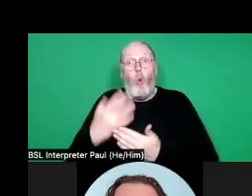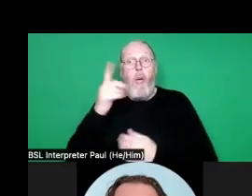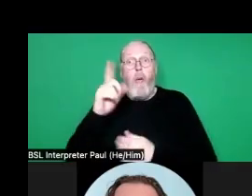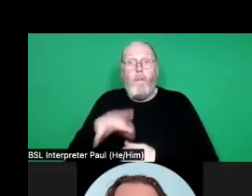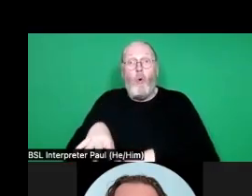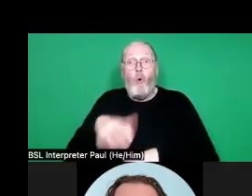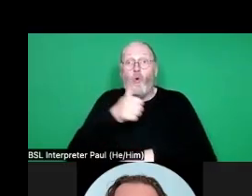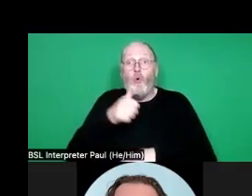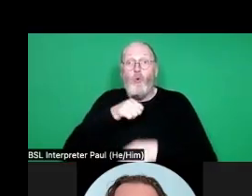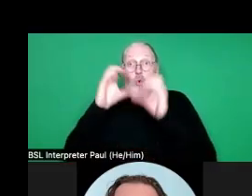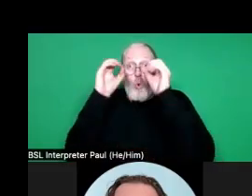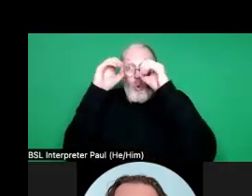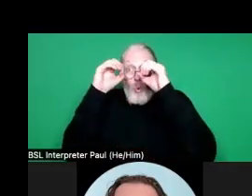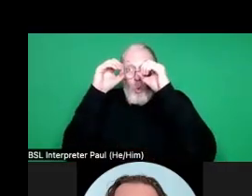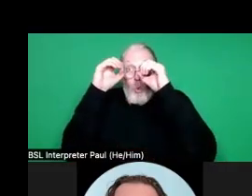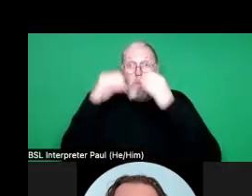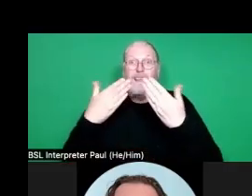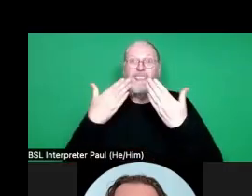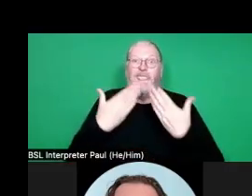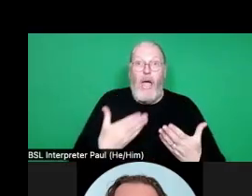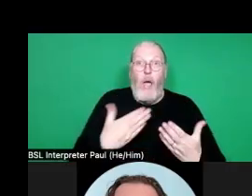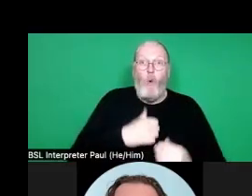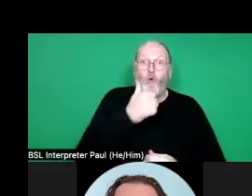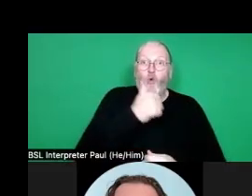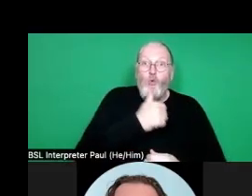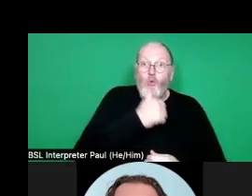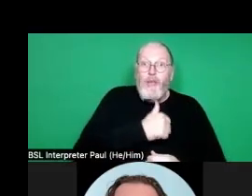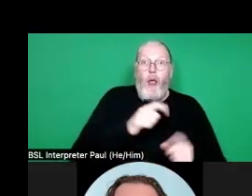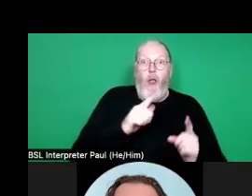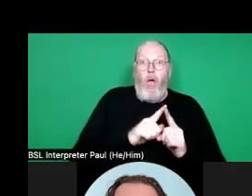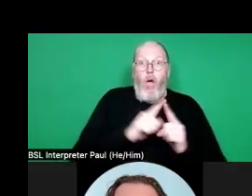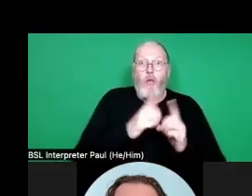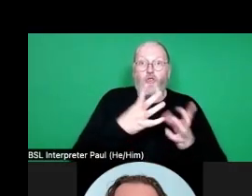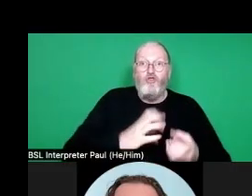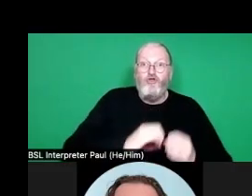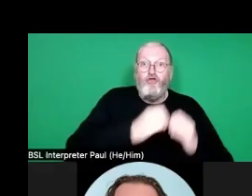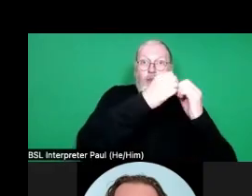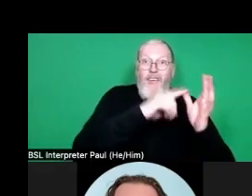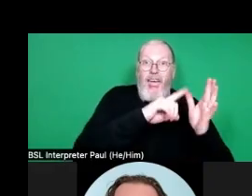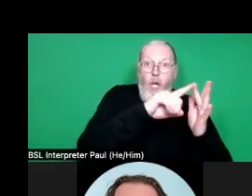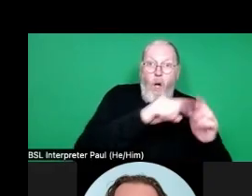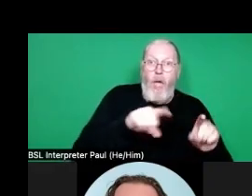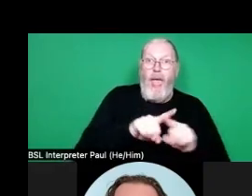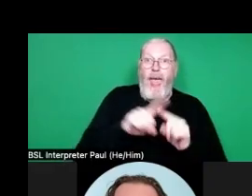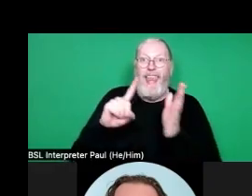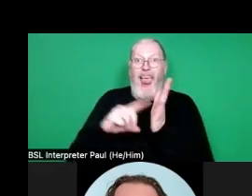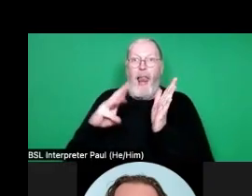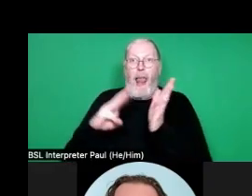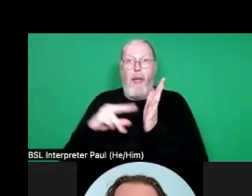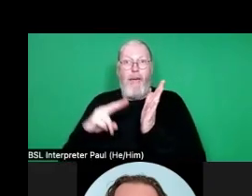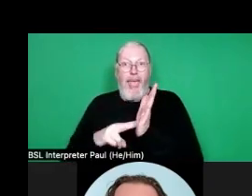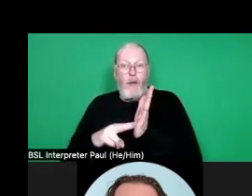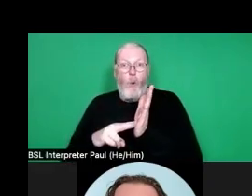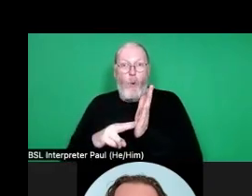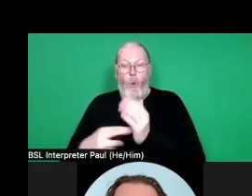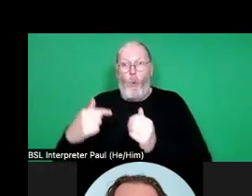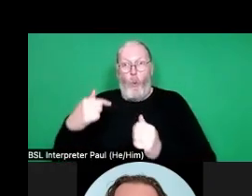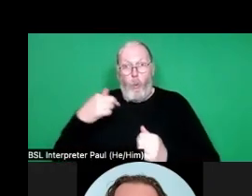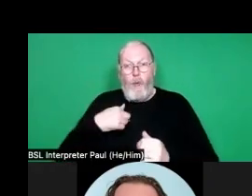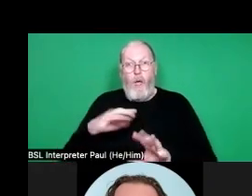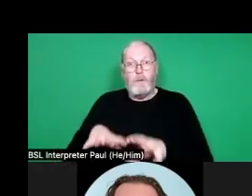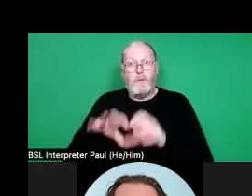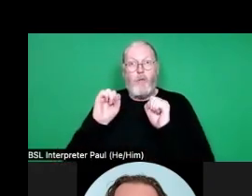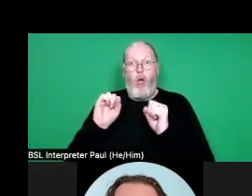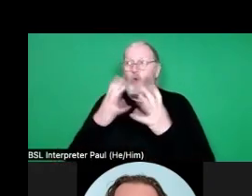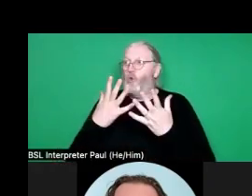the precursor, and now with generative AI and LLM, we risk losing our cognitive abilities